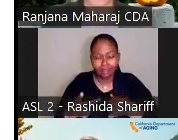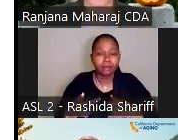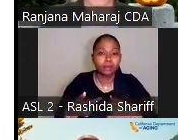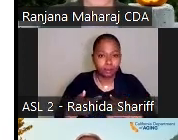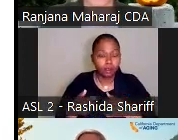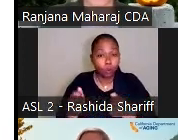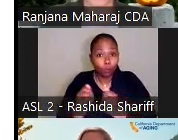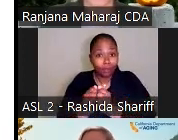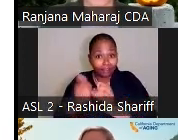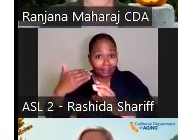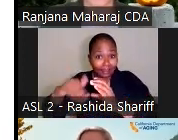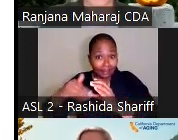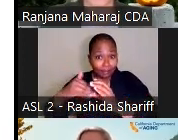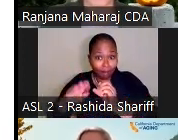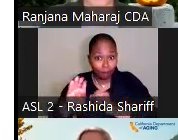box, which is